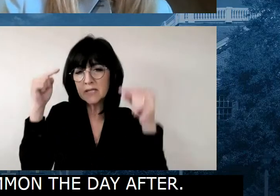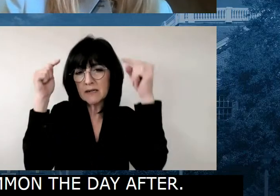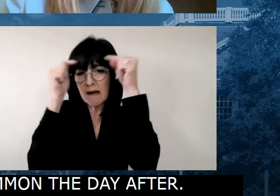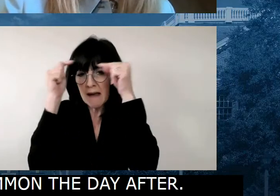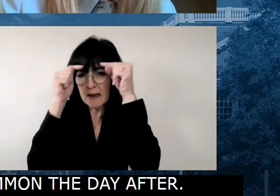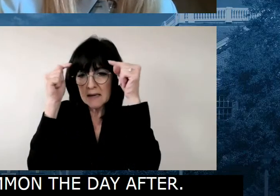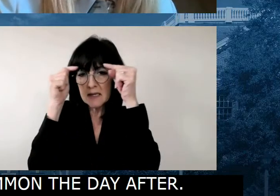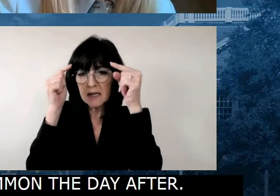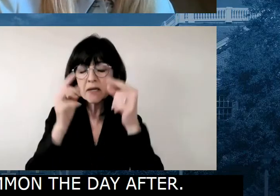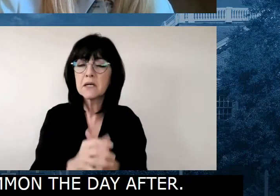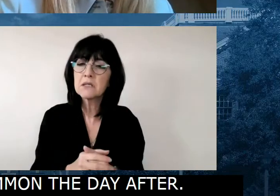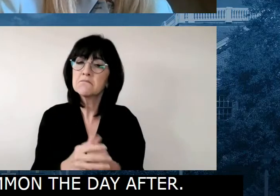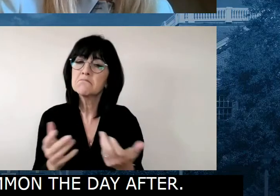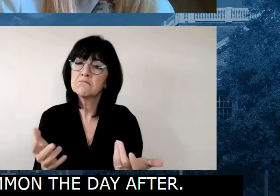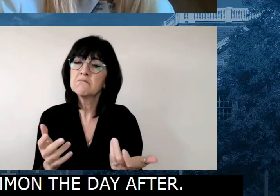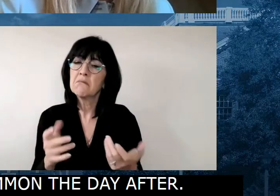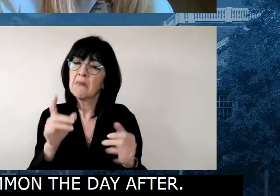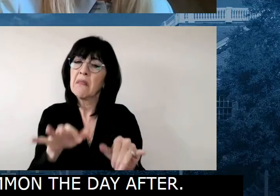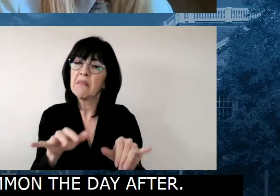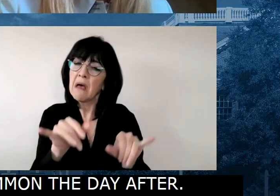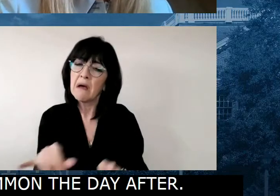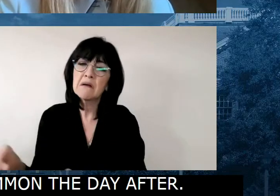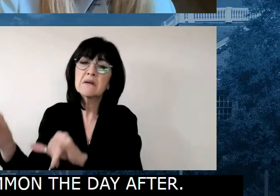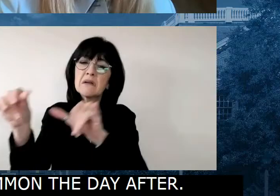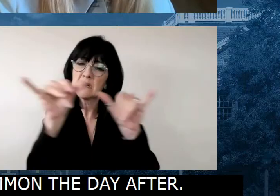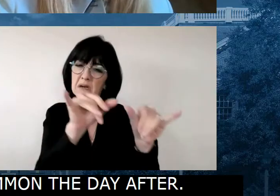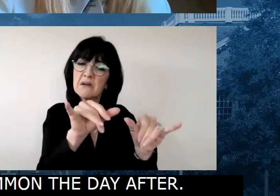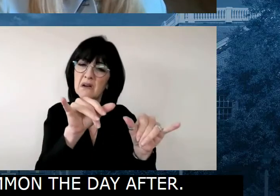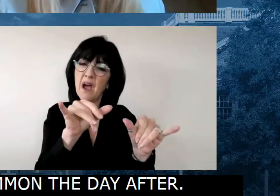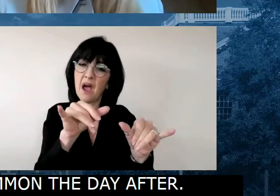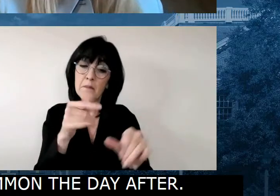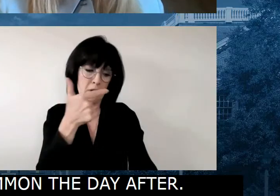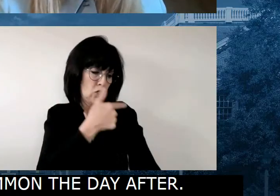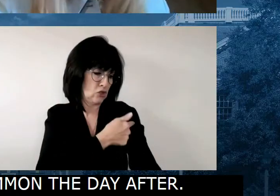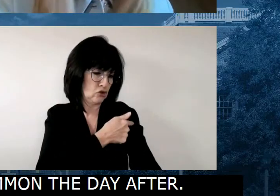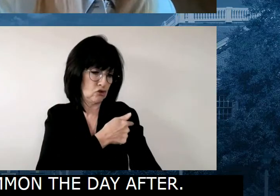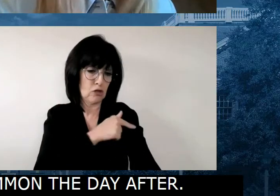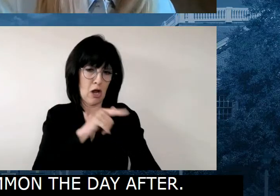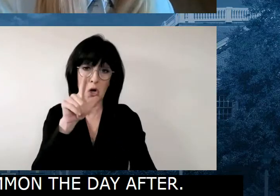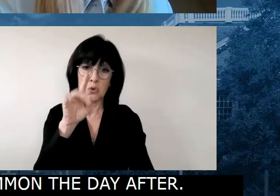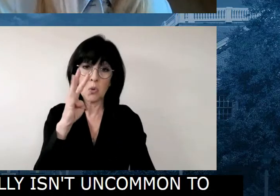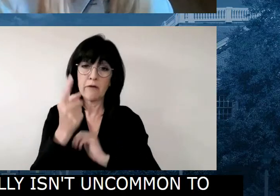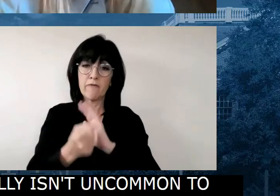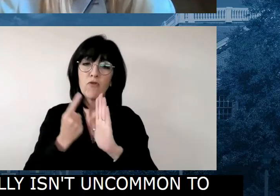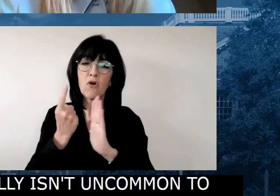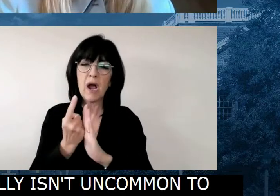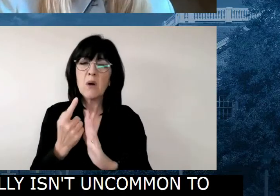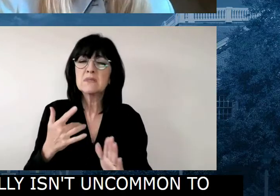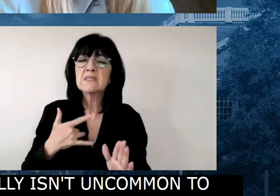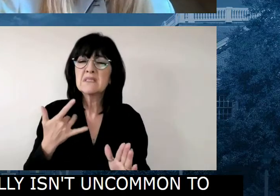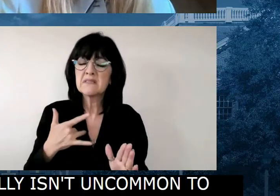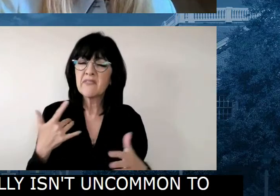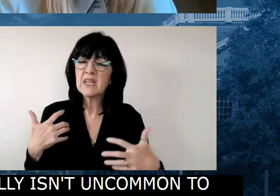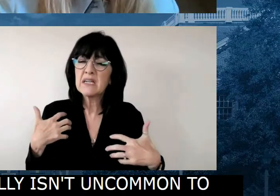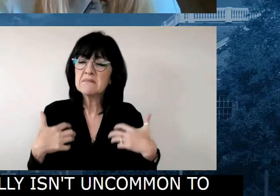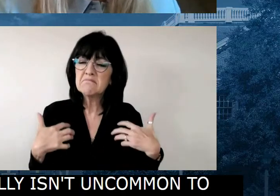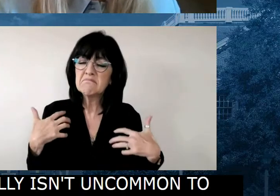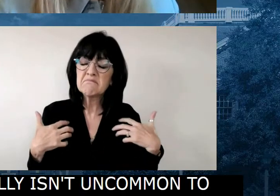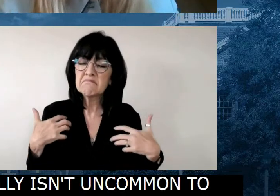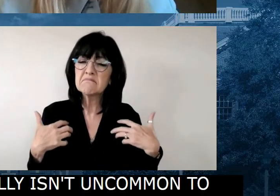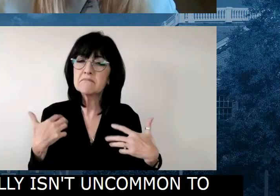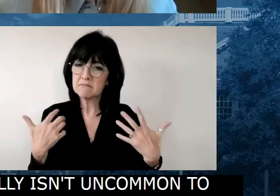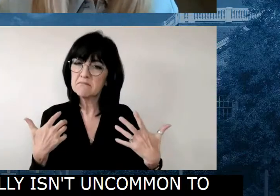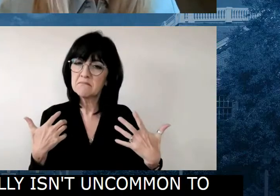under the weather within 24 hours after. But as far as serious side effects have